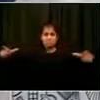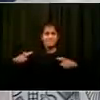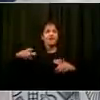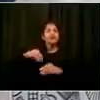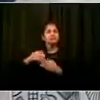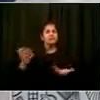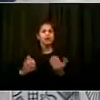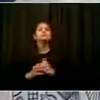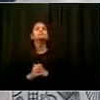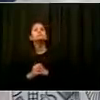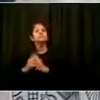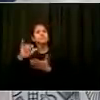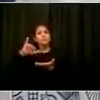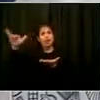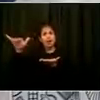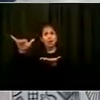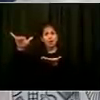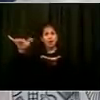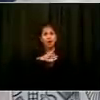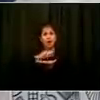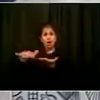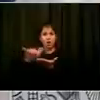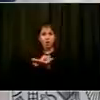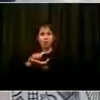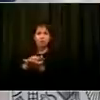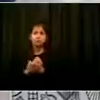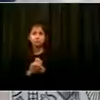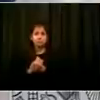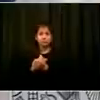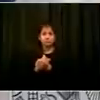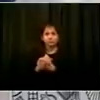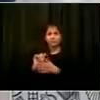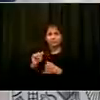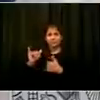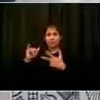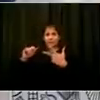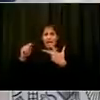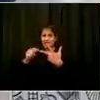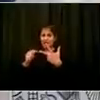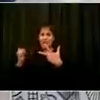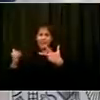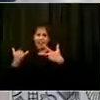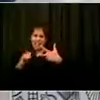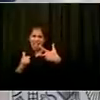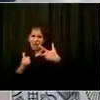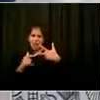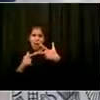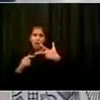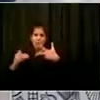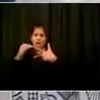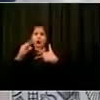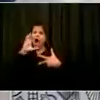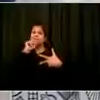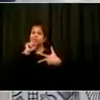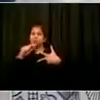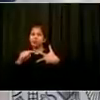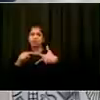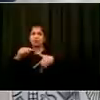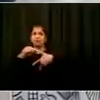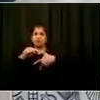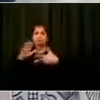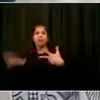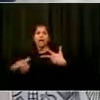those restrictions are coming. So for everyone who honestly might feel somehow a little better if they knew that indoor dining was going to be closed